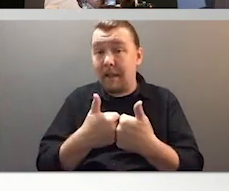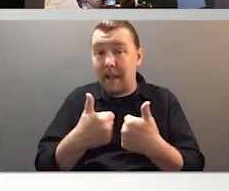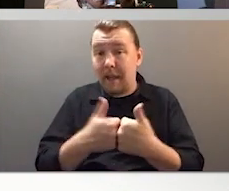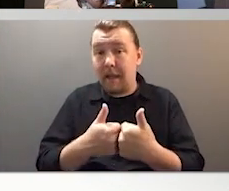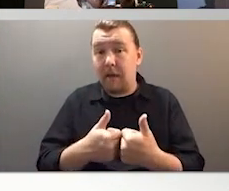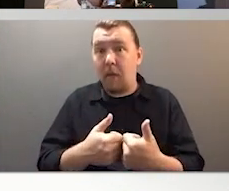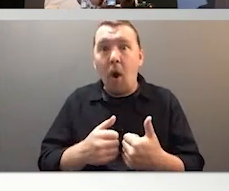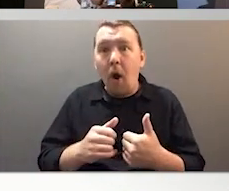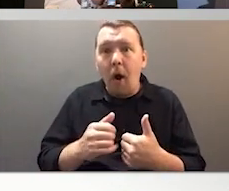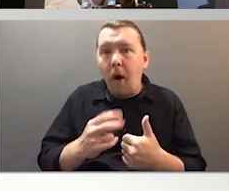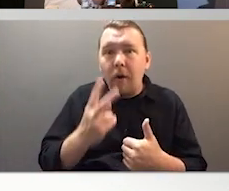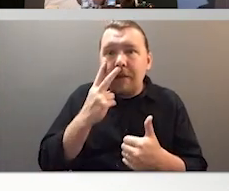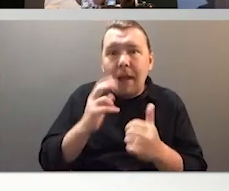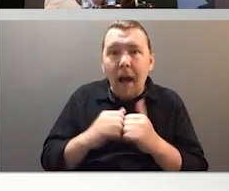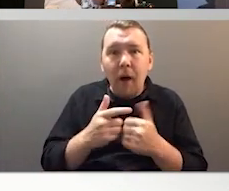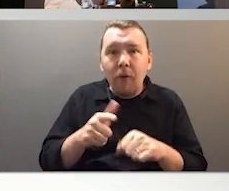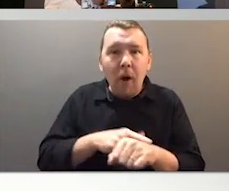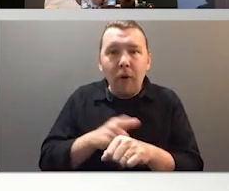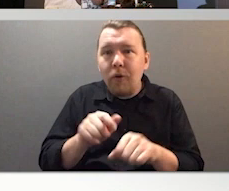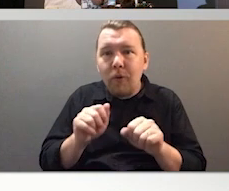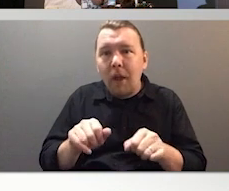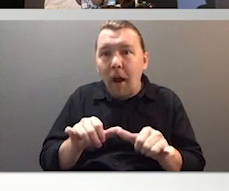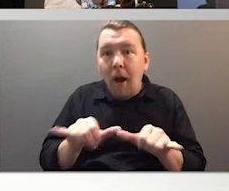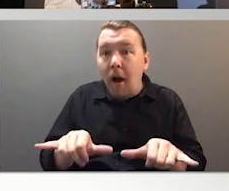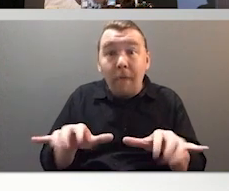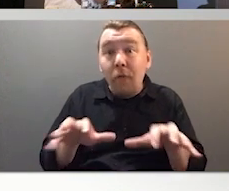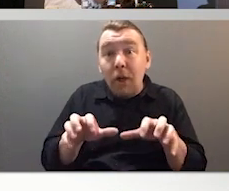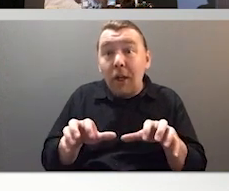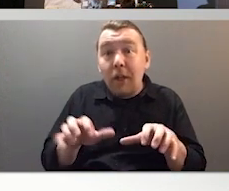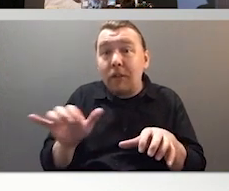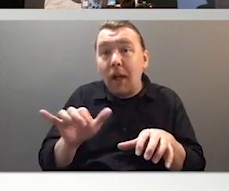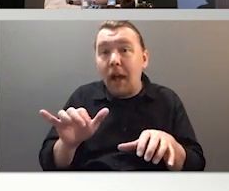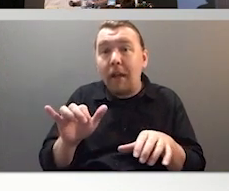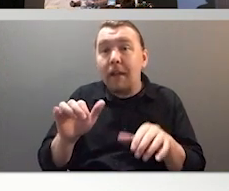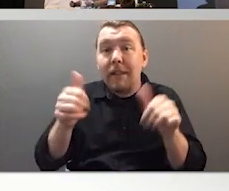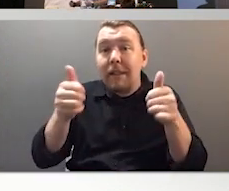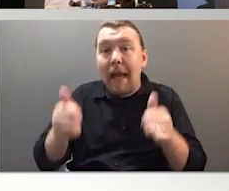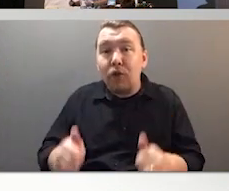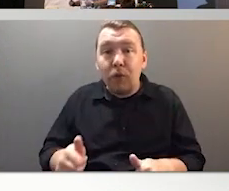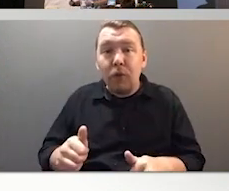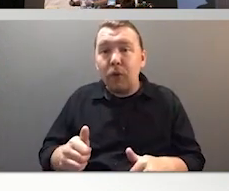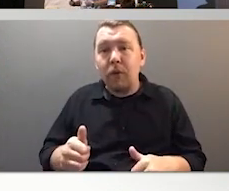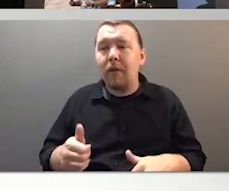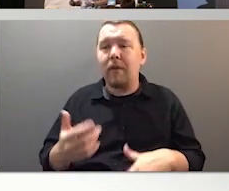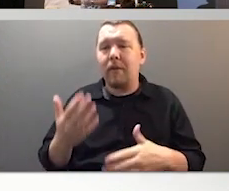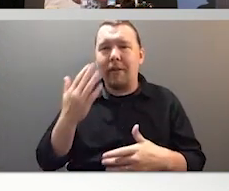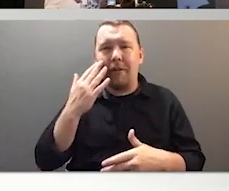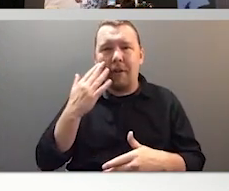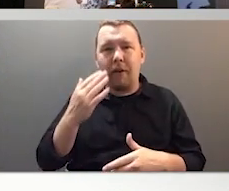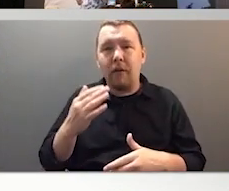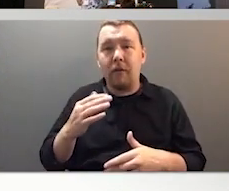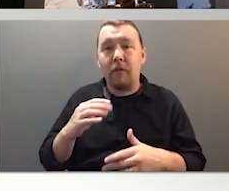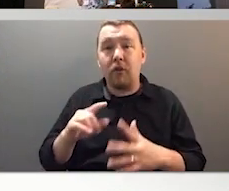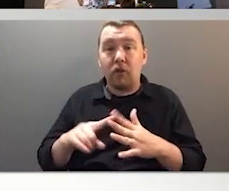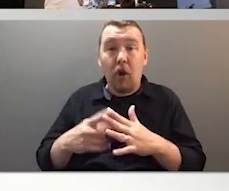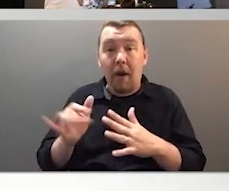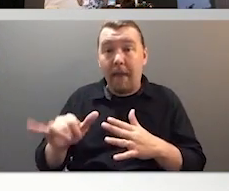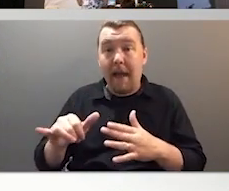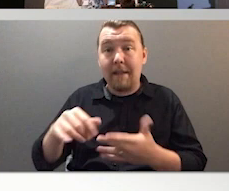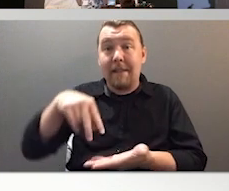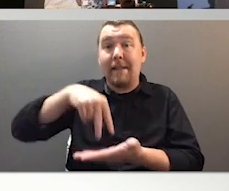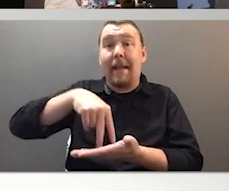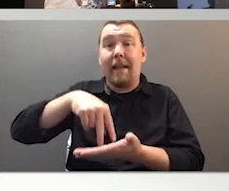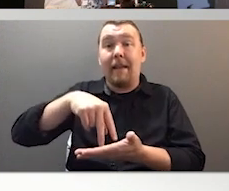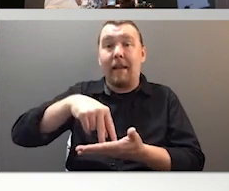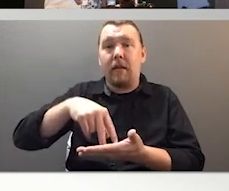can hold your body still. We're going to freeze like a statue, and maybe even start that in standing, so it's not as threatening as laying